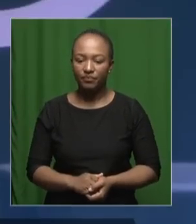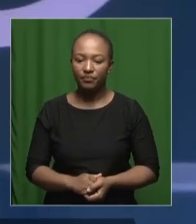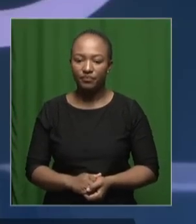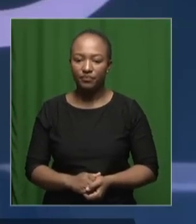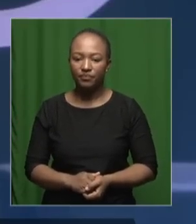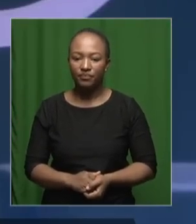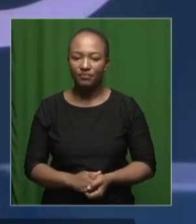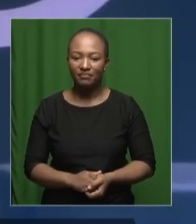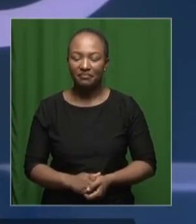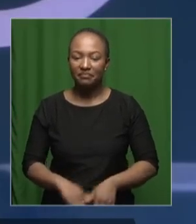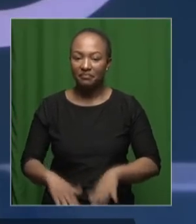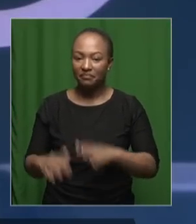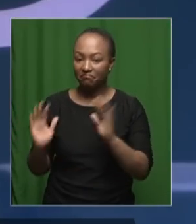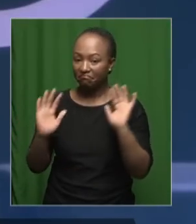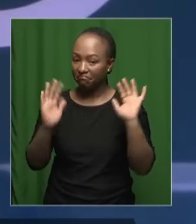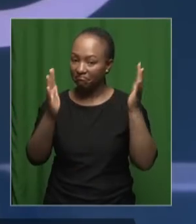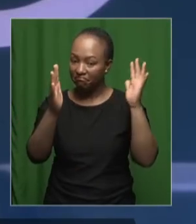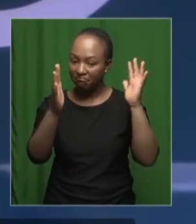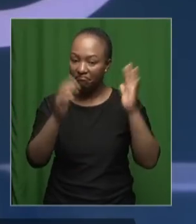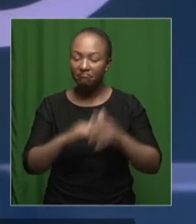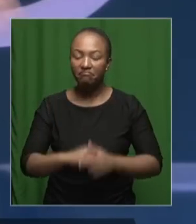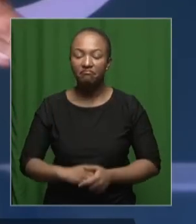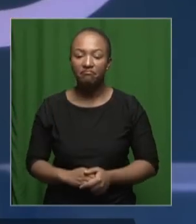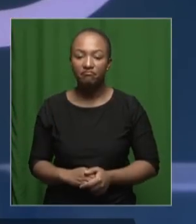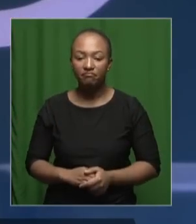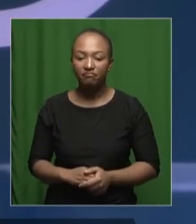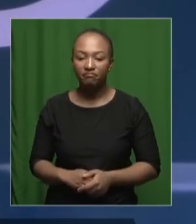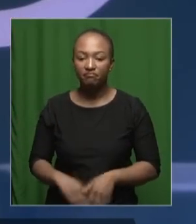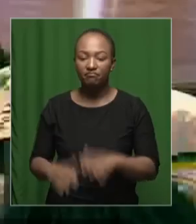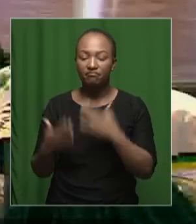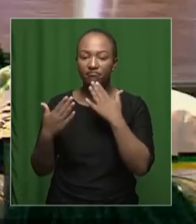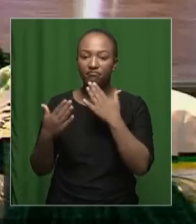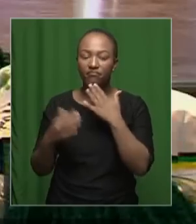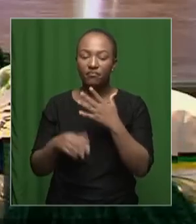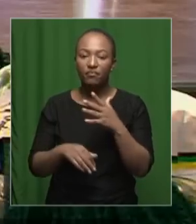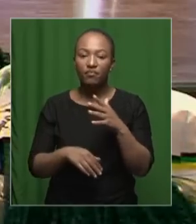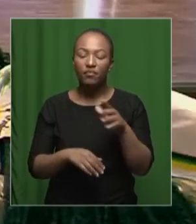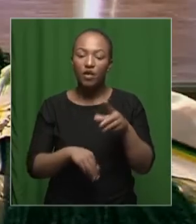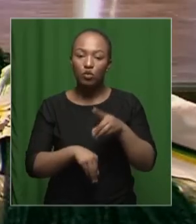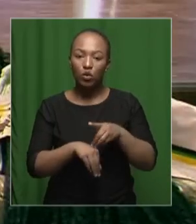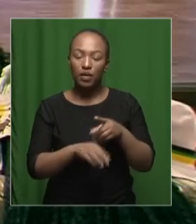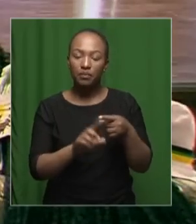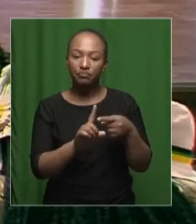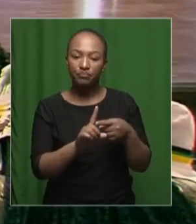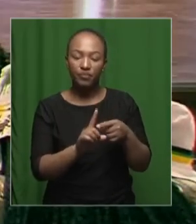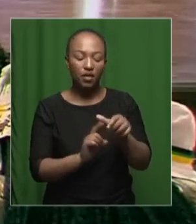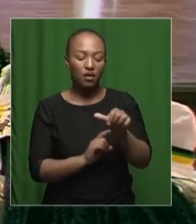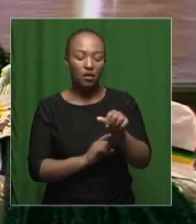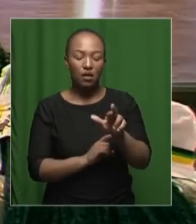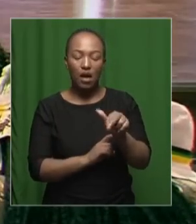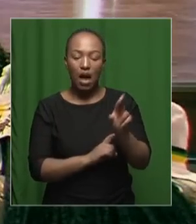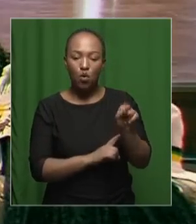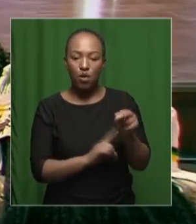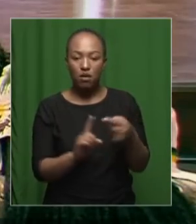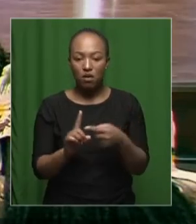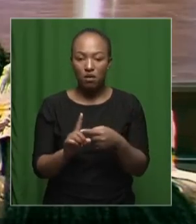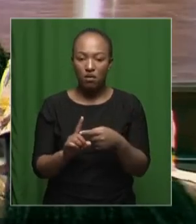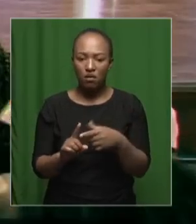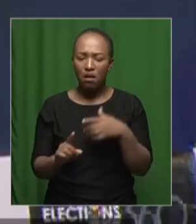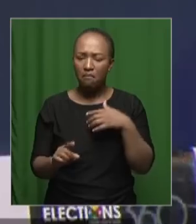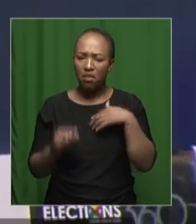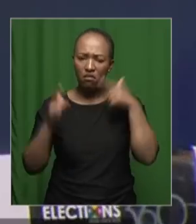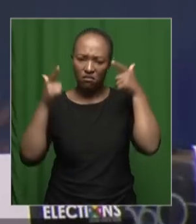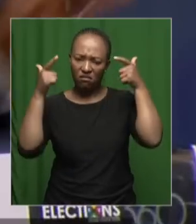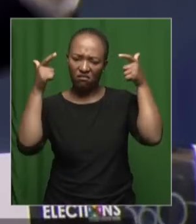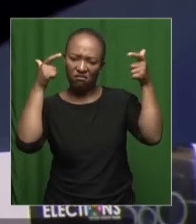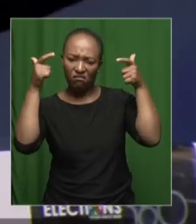Right, thank you so much. Let me start, Dr. Motsoaledi. Yeah, Sakina, I am not being